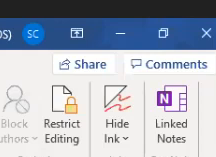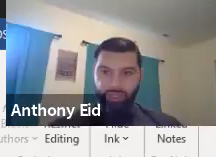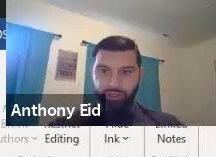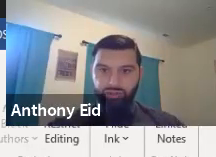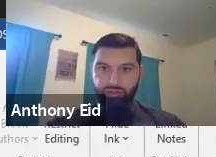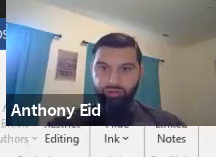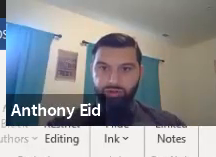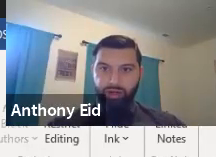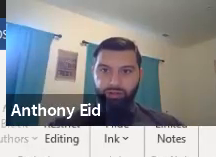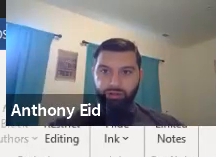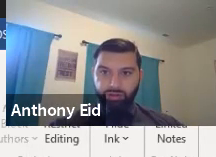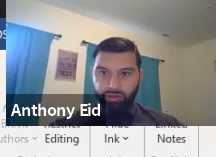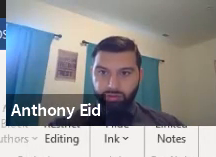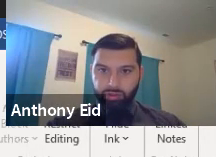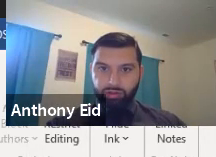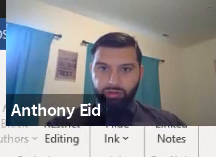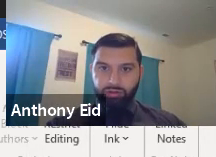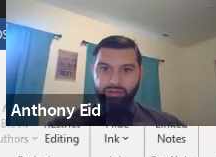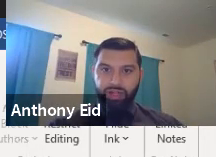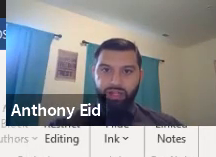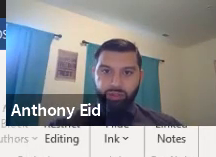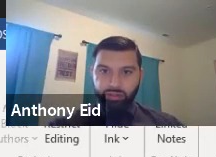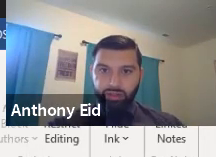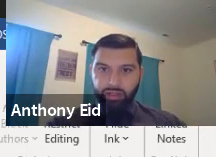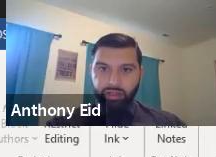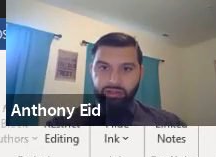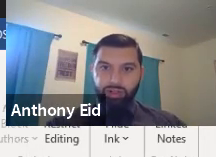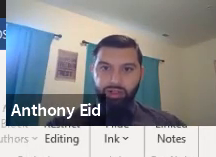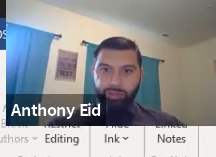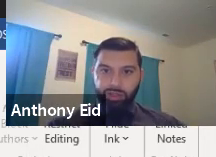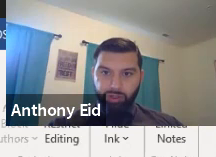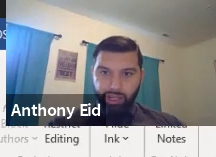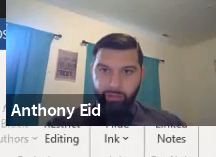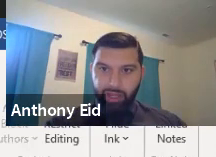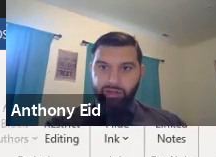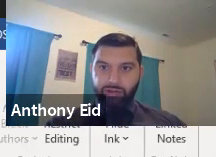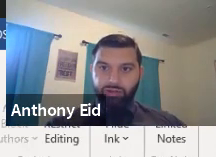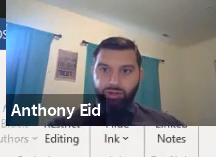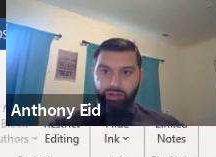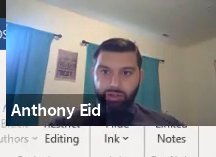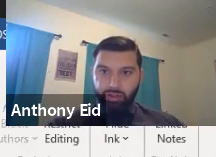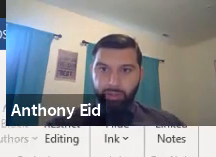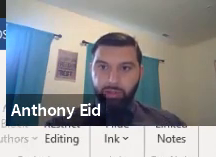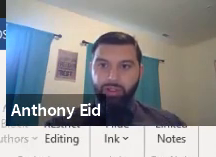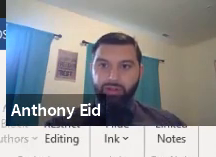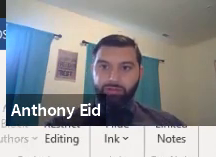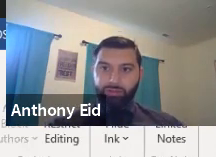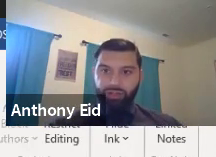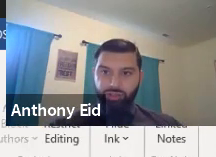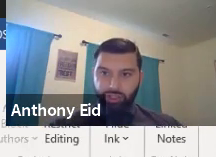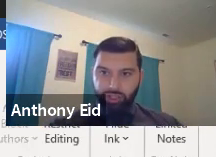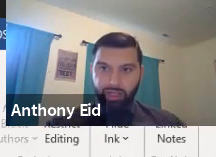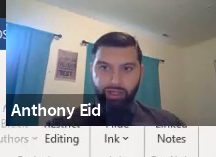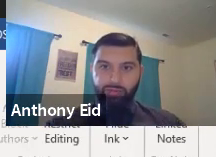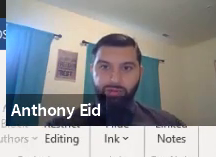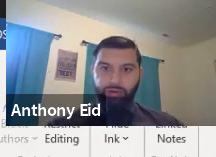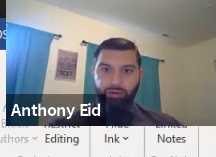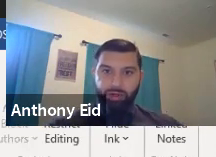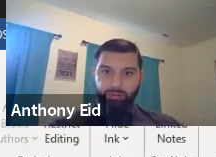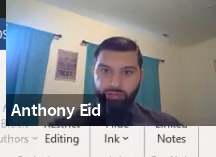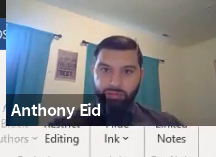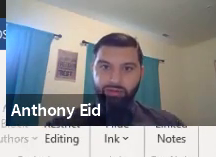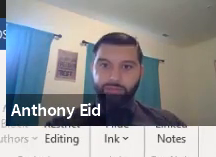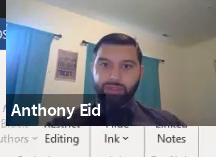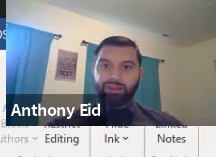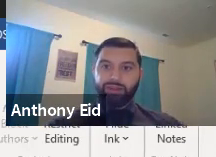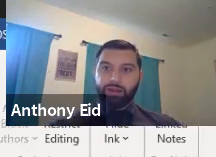of communications director will include the following: develop and create and manage a public information campaign and